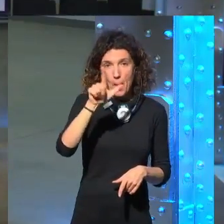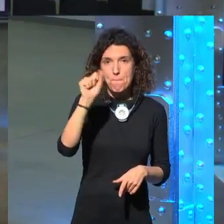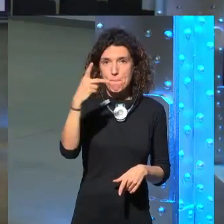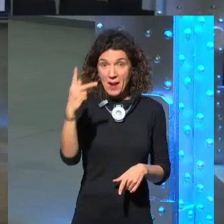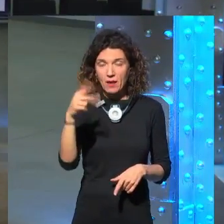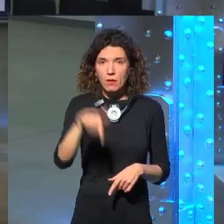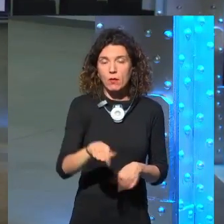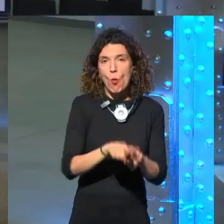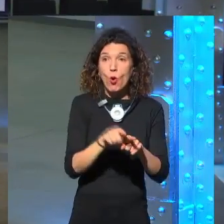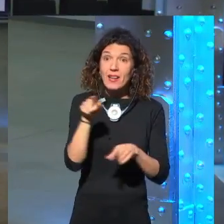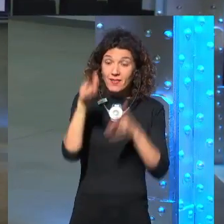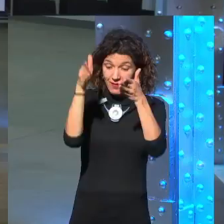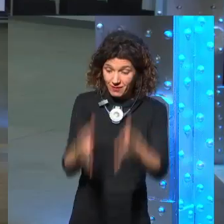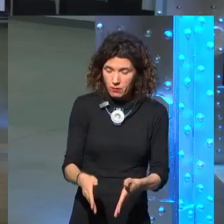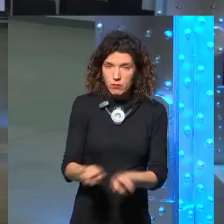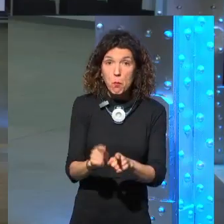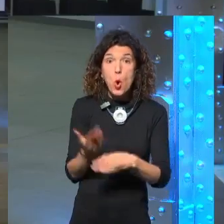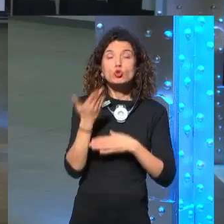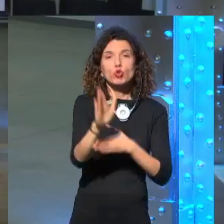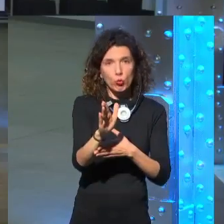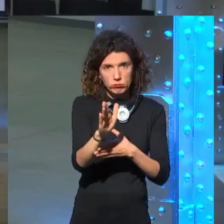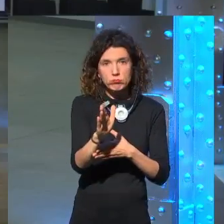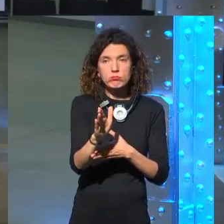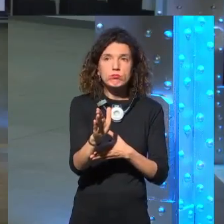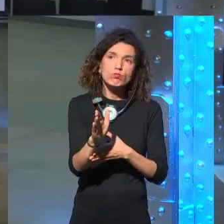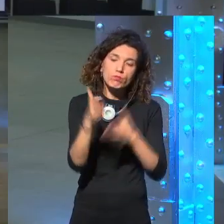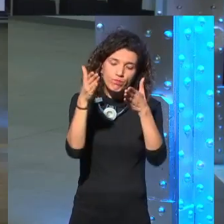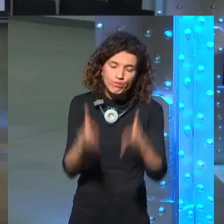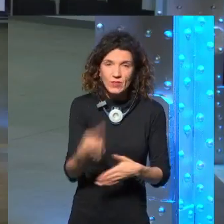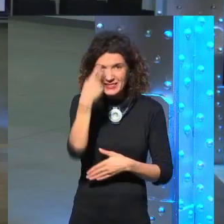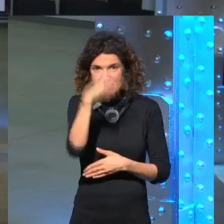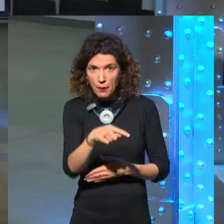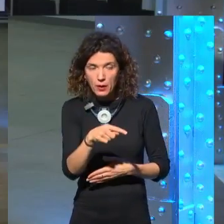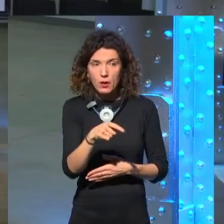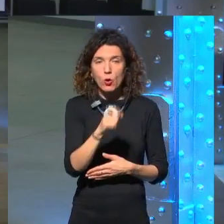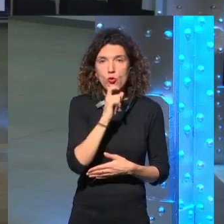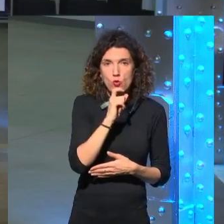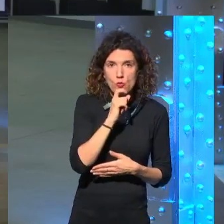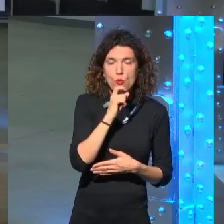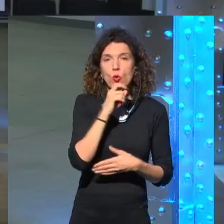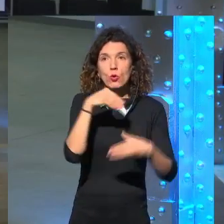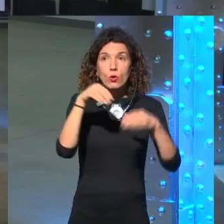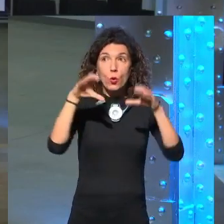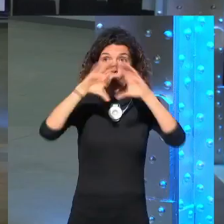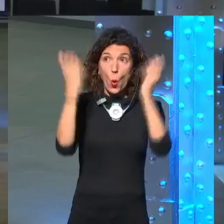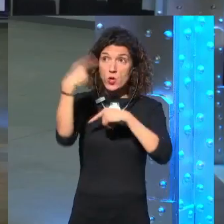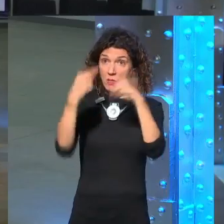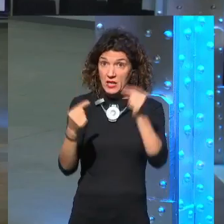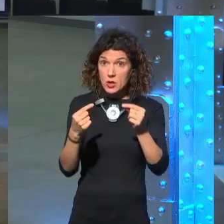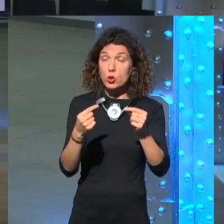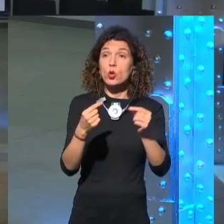Henri Poincaré showed that, okay, sure, if you know exactly how the universe is set up, you can predict the